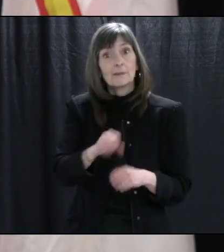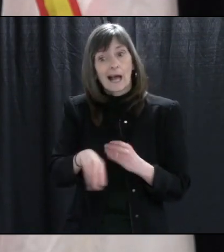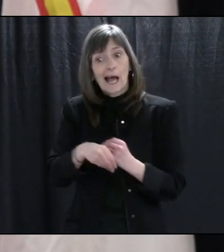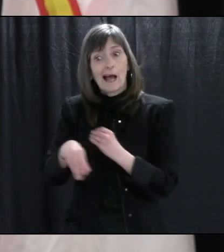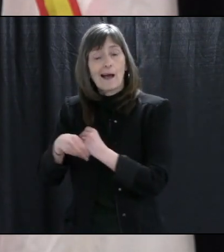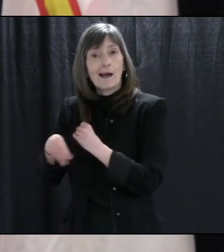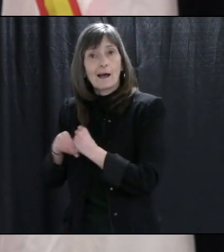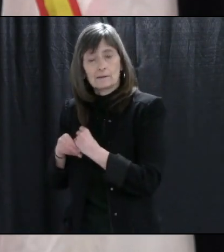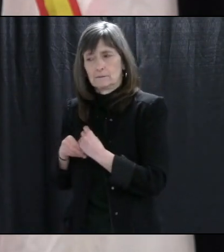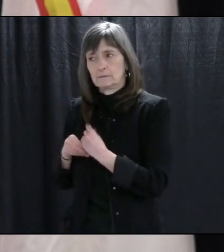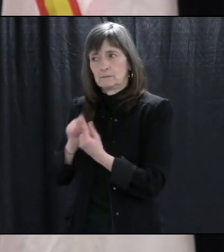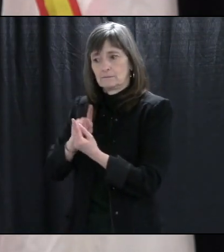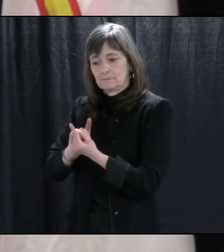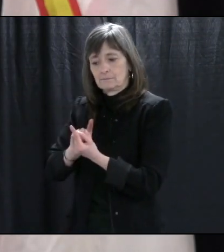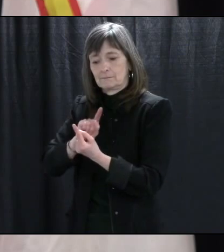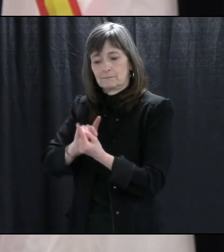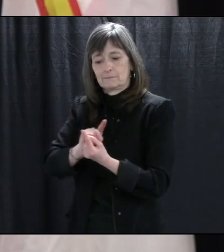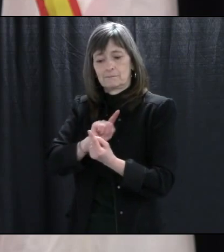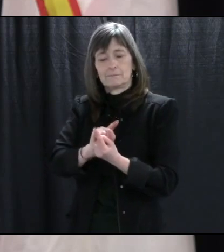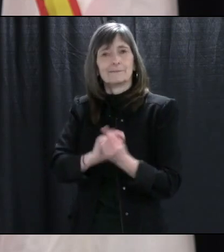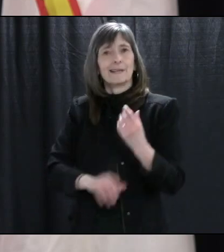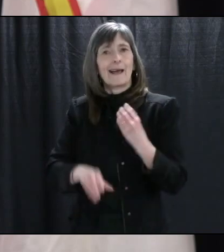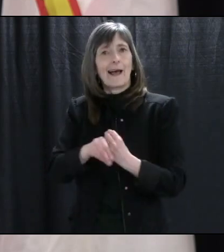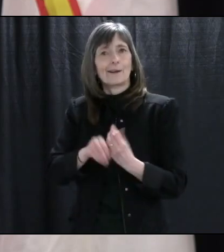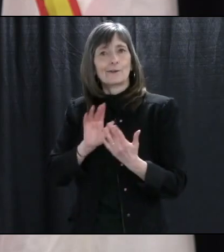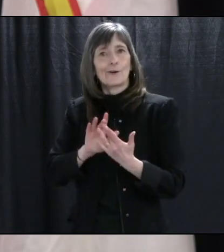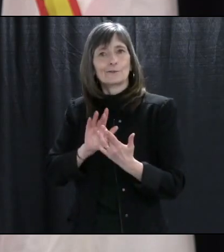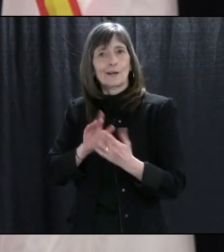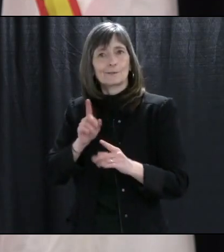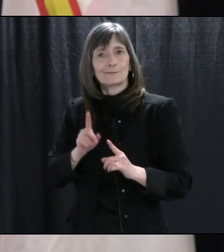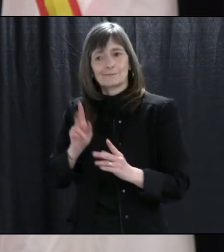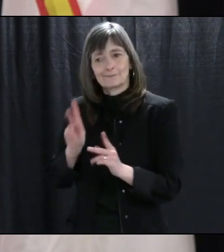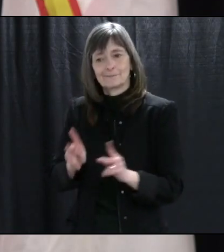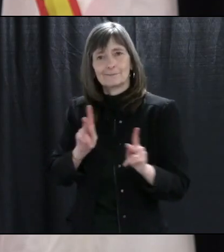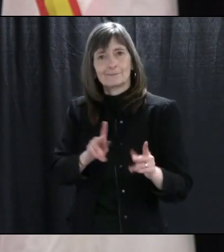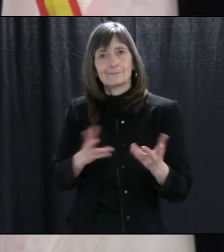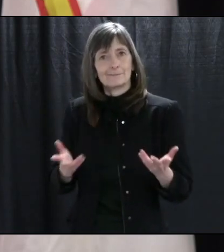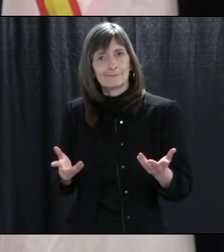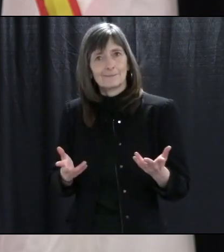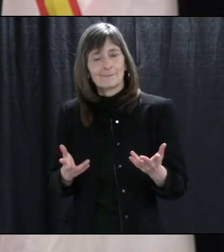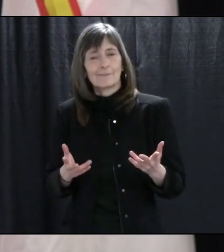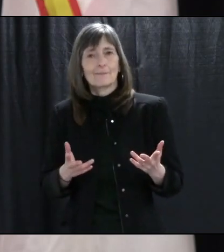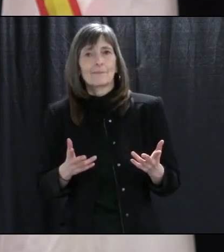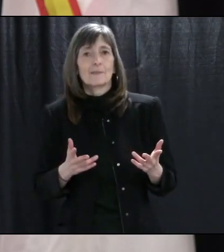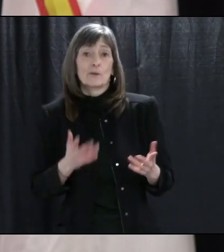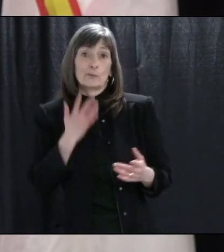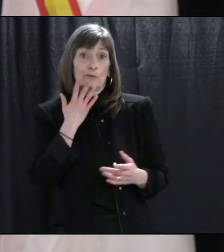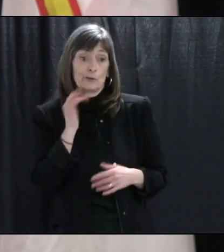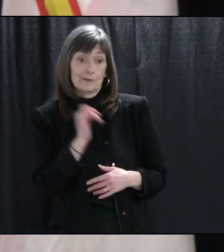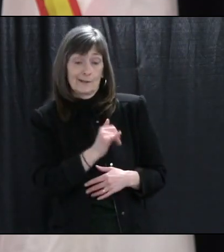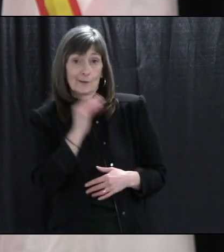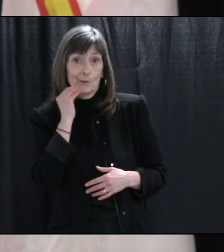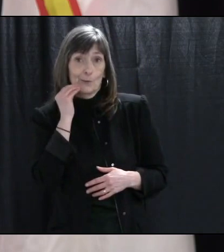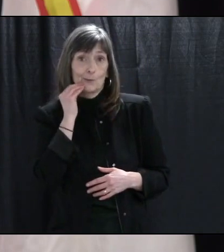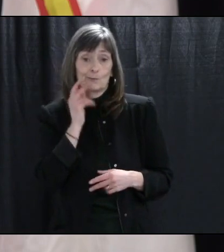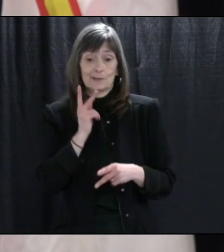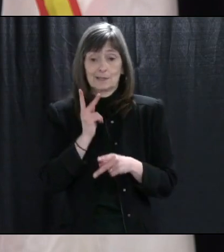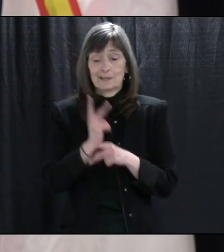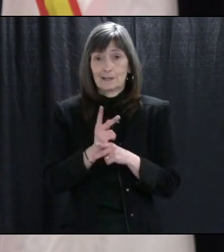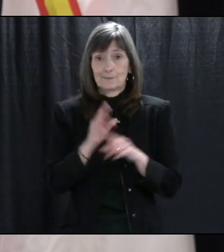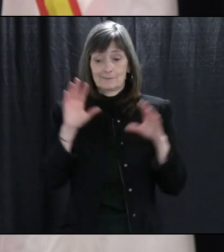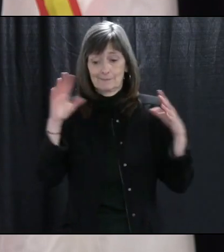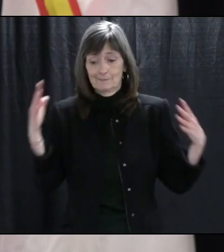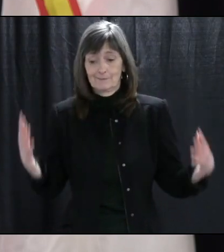things. So, for me personally, I would like to see people stay home, as they say, stay in their bubble, stay